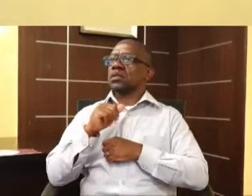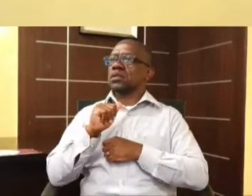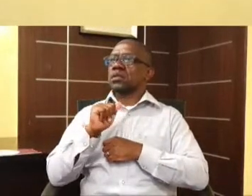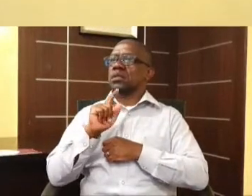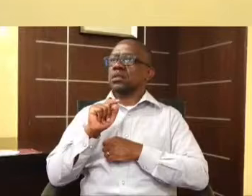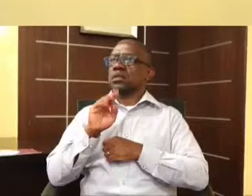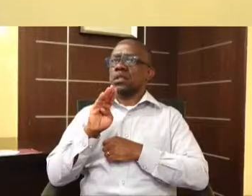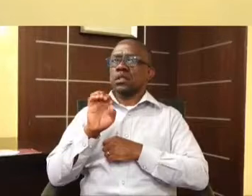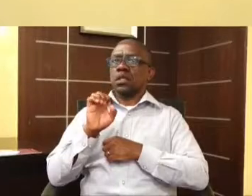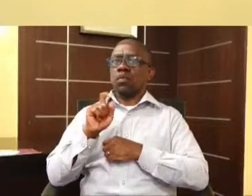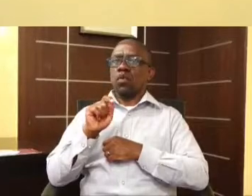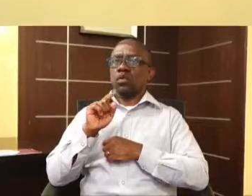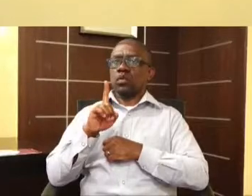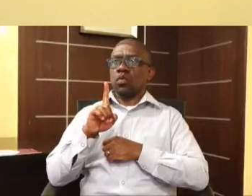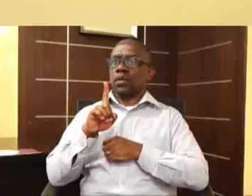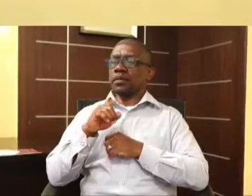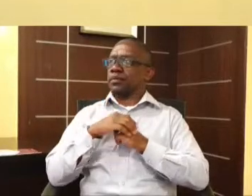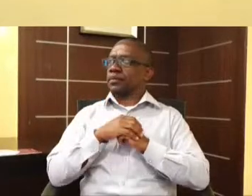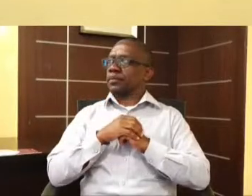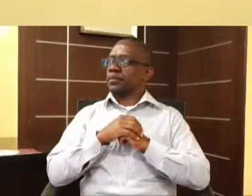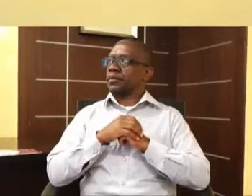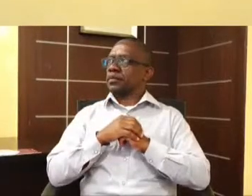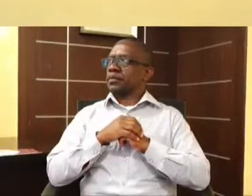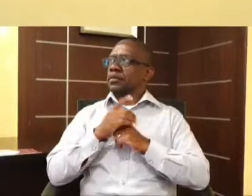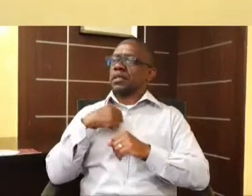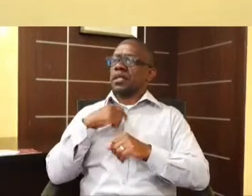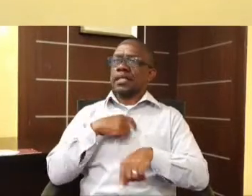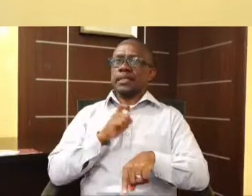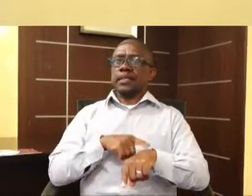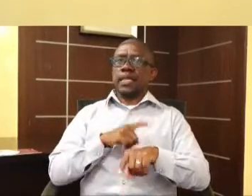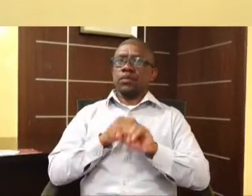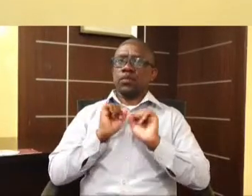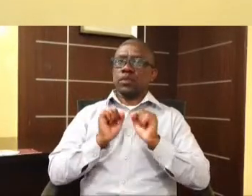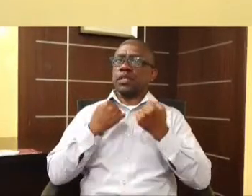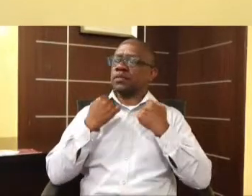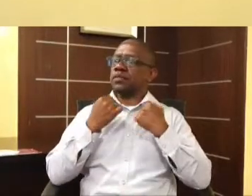Yeah, let's do one, at least to redeem time.